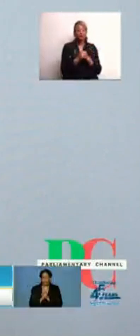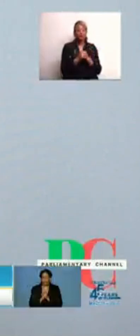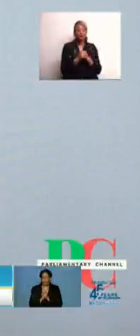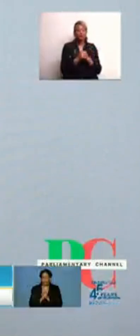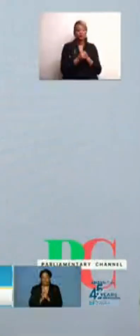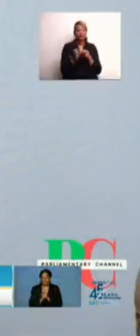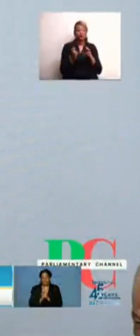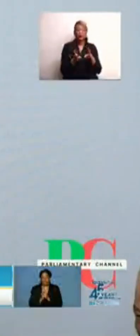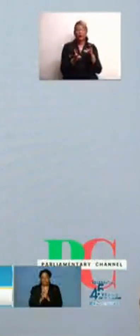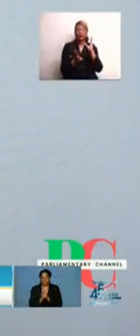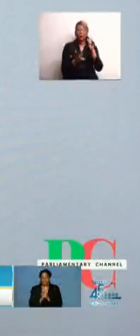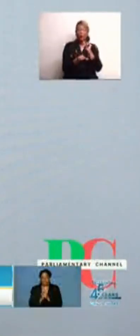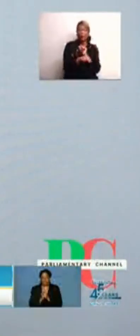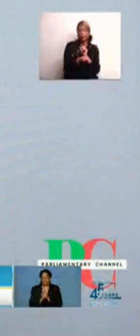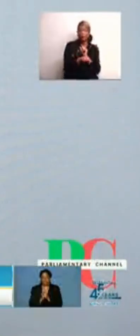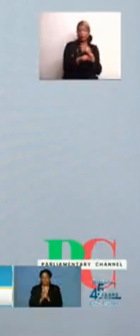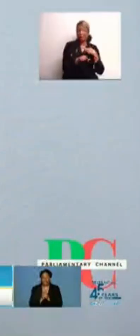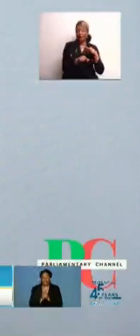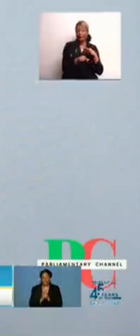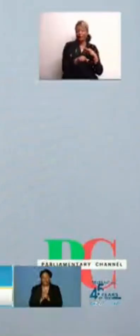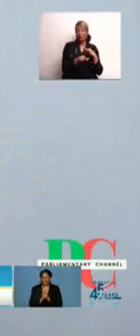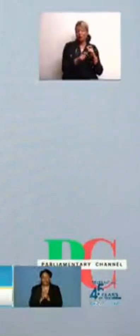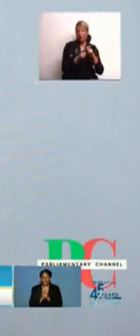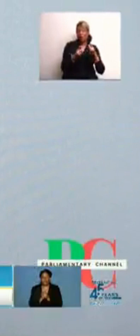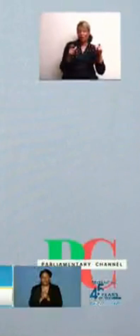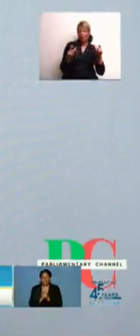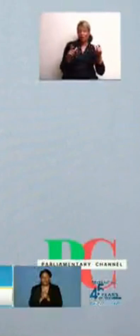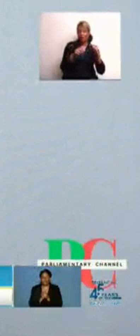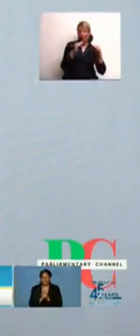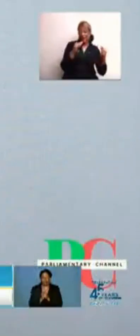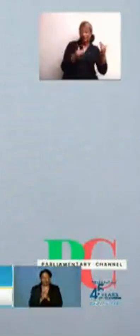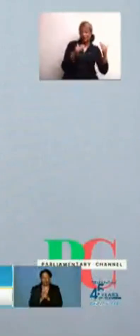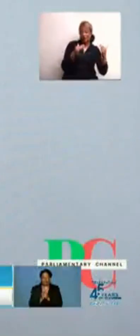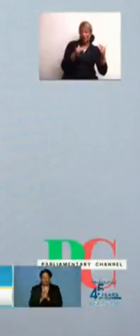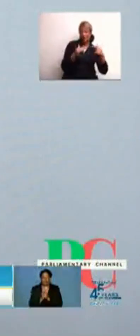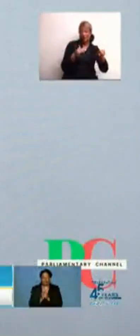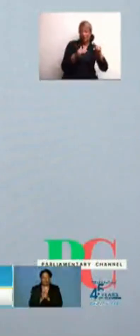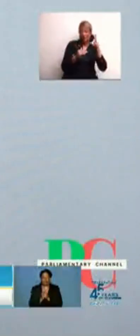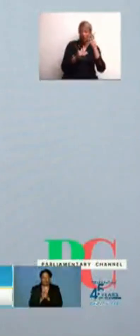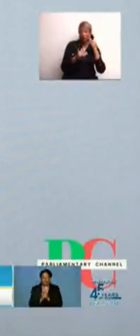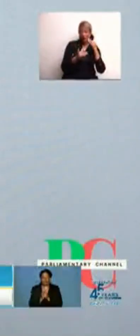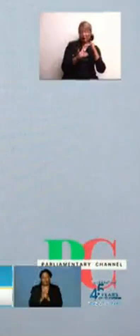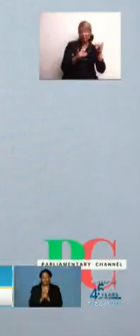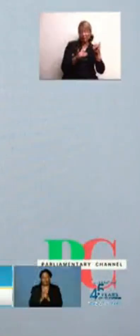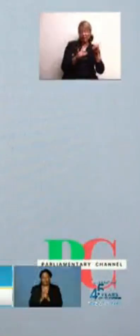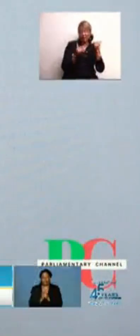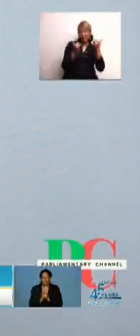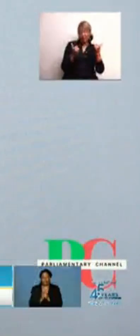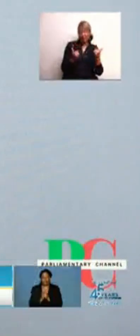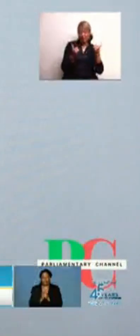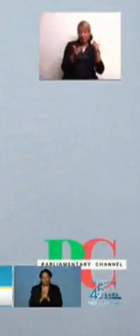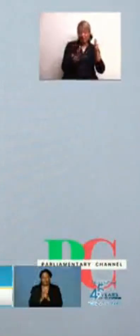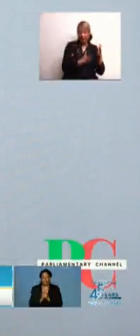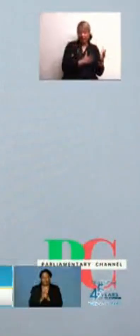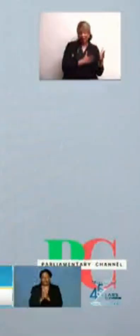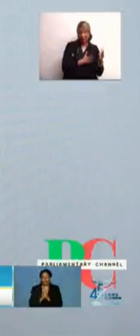Ideally, the way this will work is that the benefits will be larger on average than those experienced under the existing plan and will also